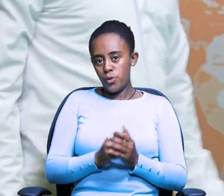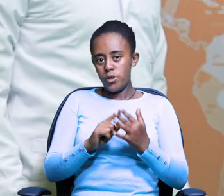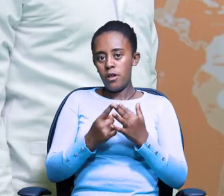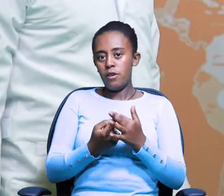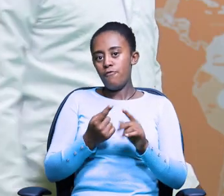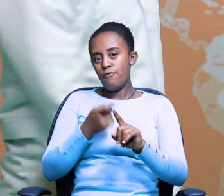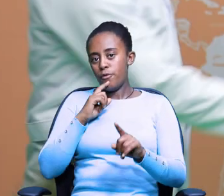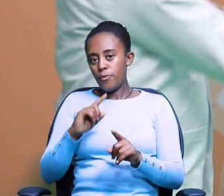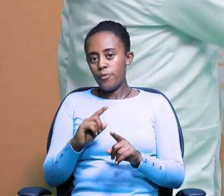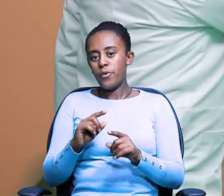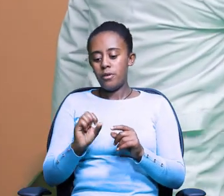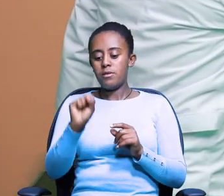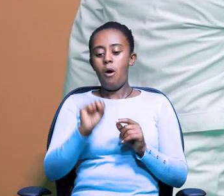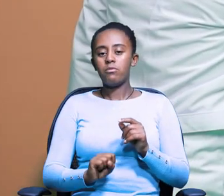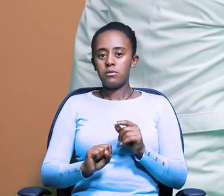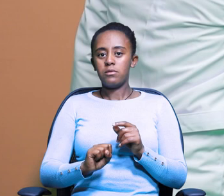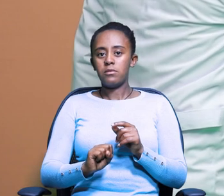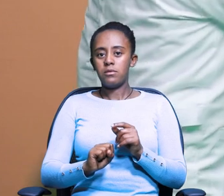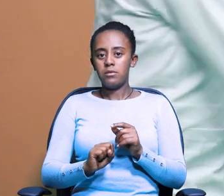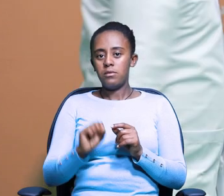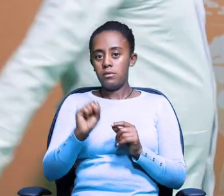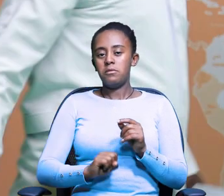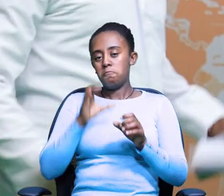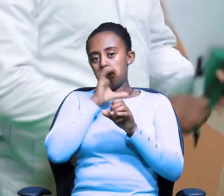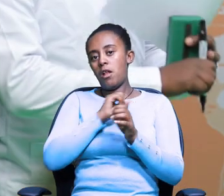from this point, and the south pole ends at